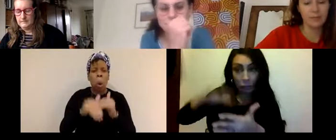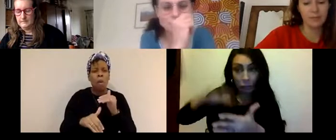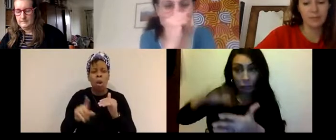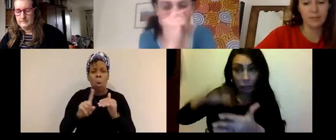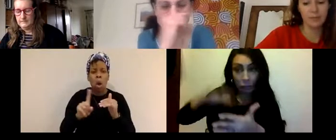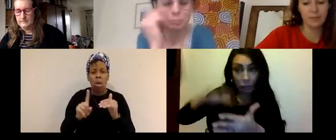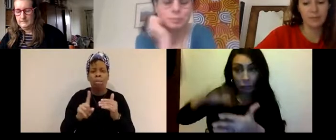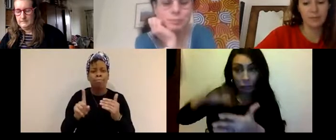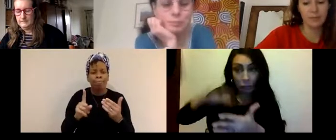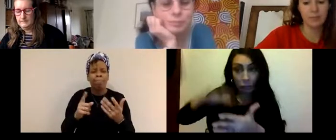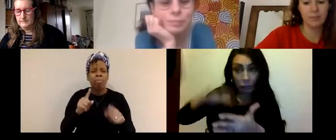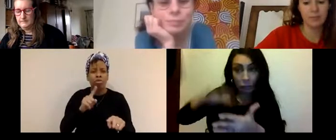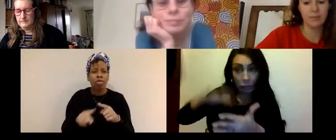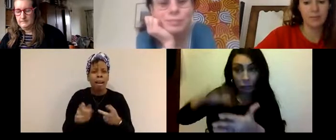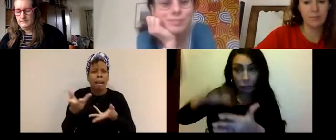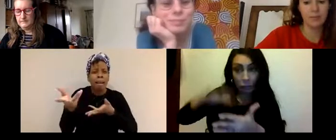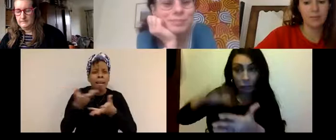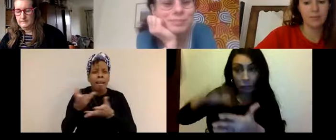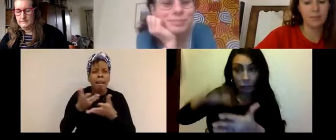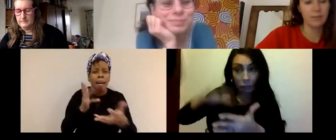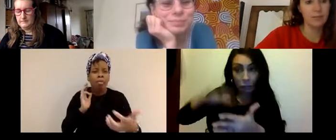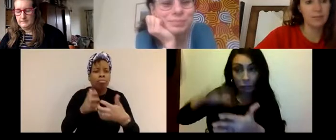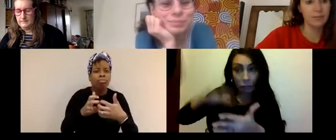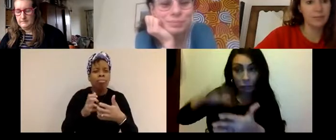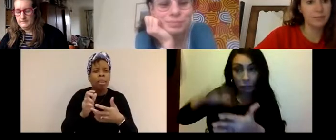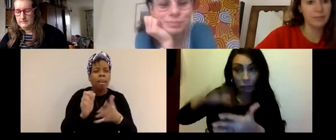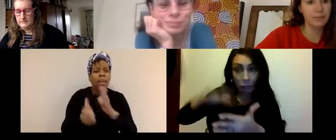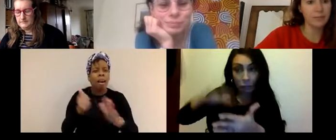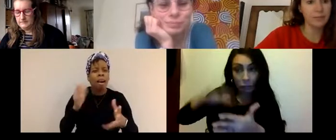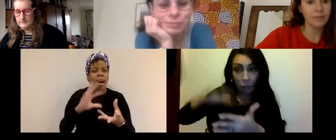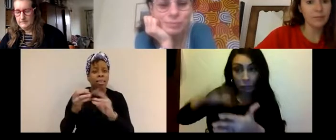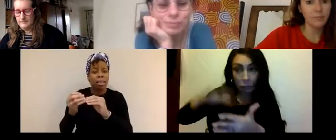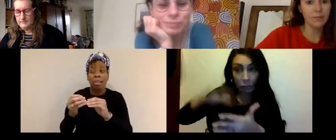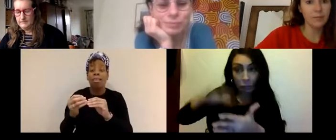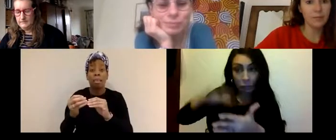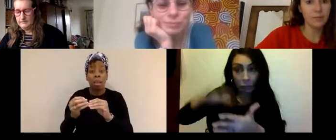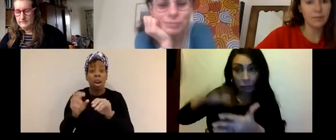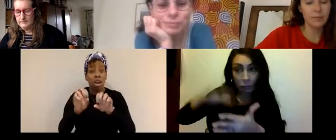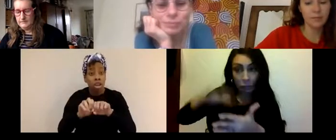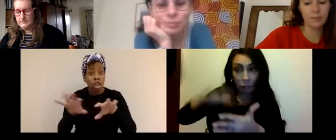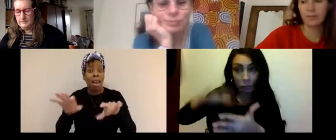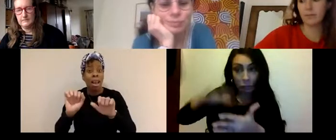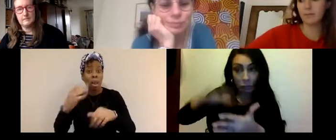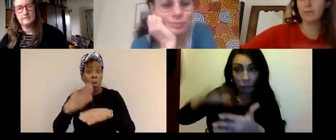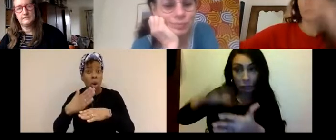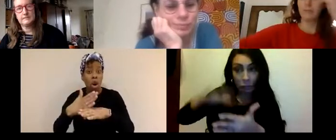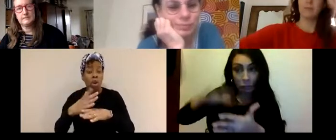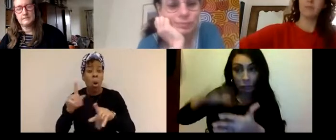really understand what they're passionate, interested about, how to share their artwork and their processes, but also engage with